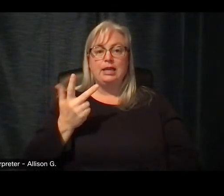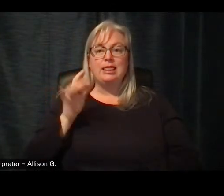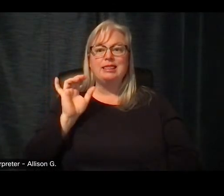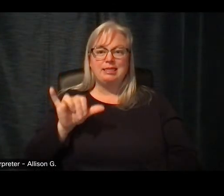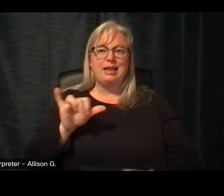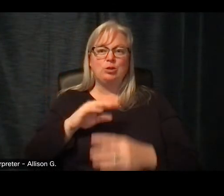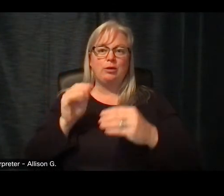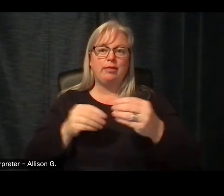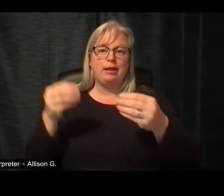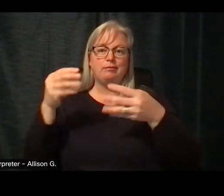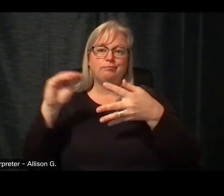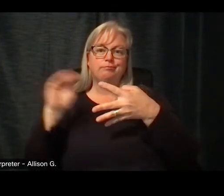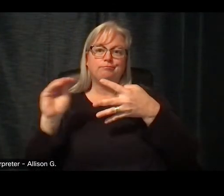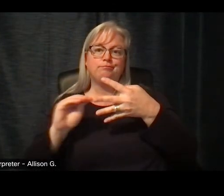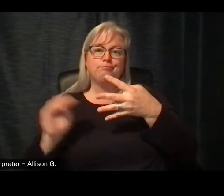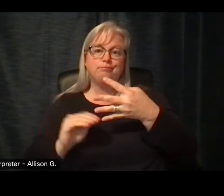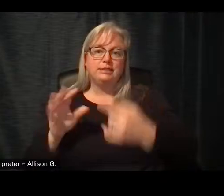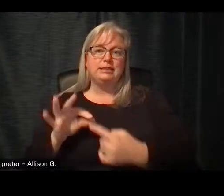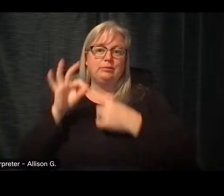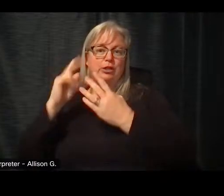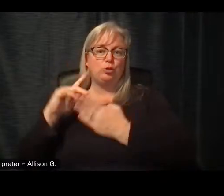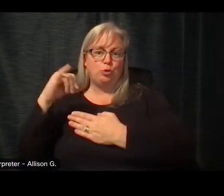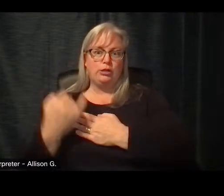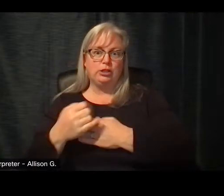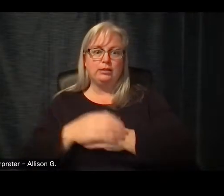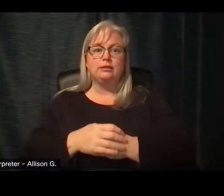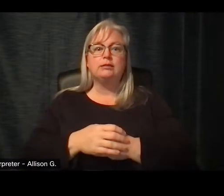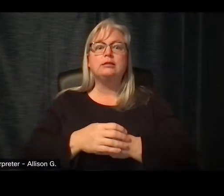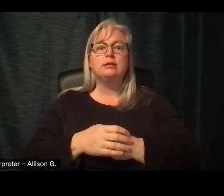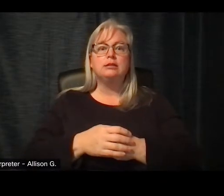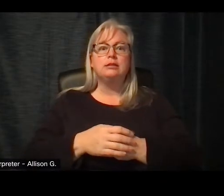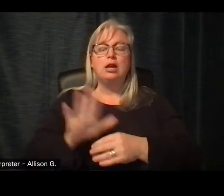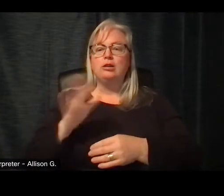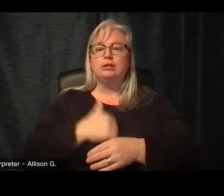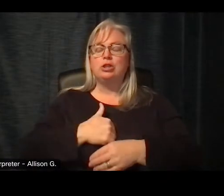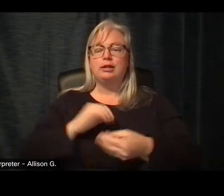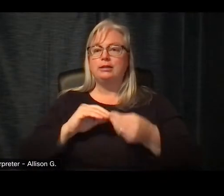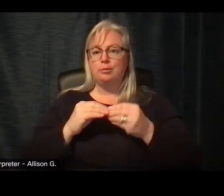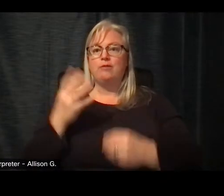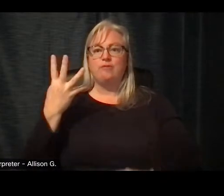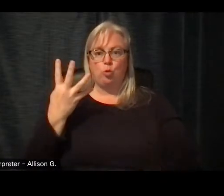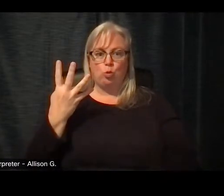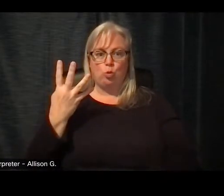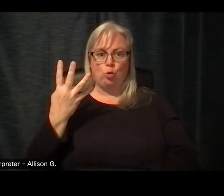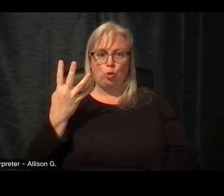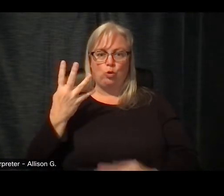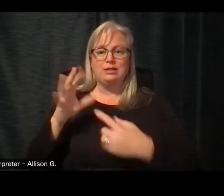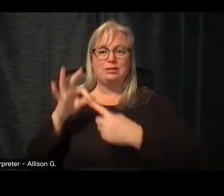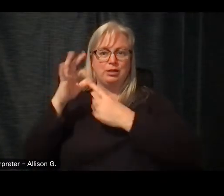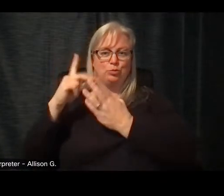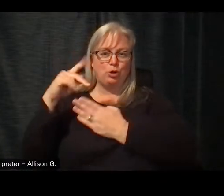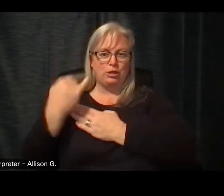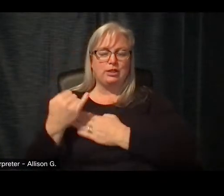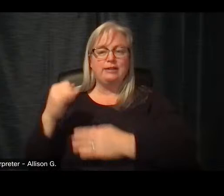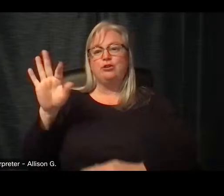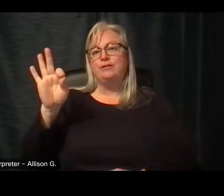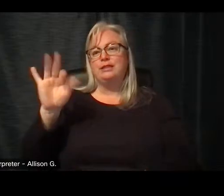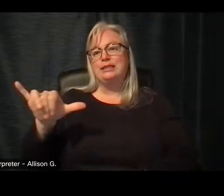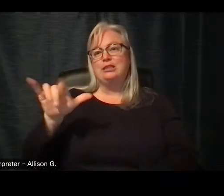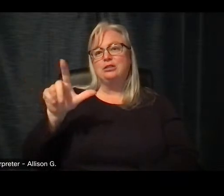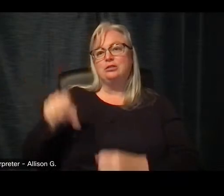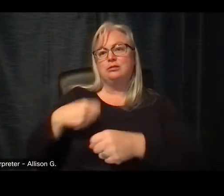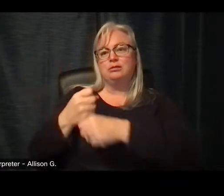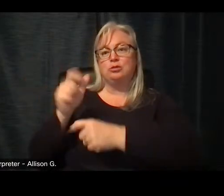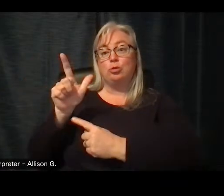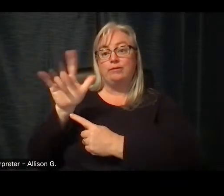of where they put in these special projects. Item 4. Special projects. For fiscal year '25, so